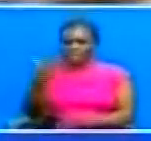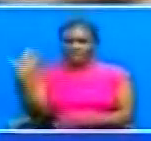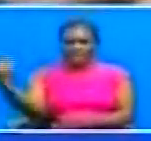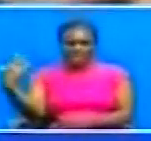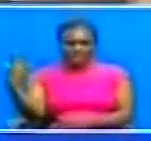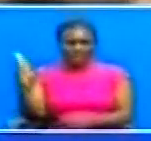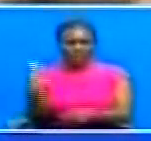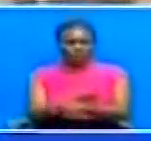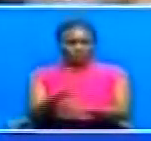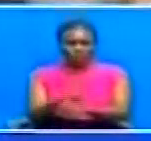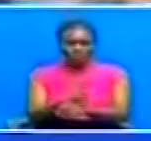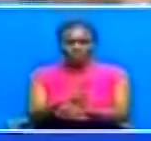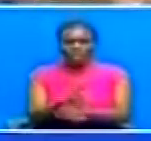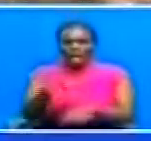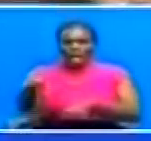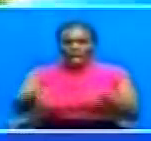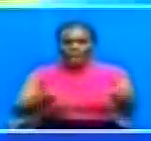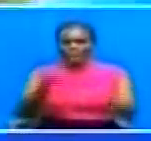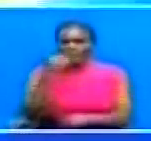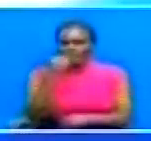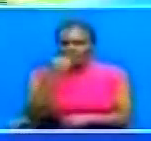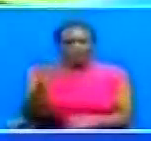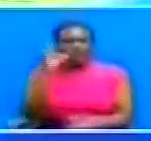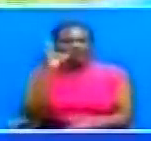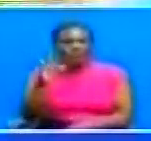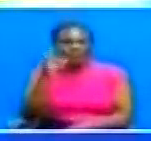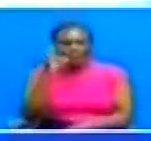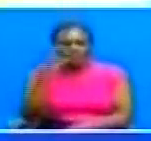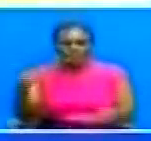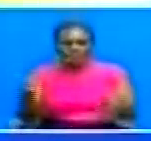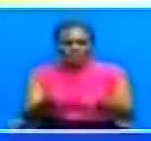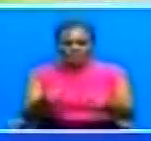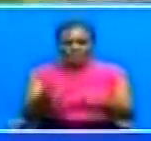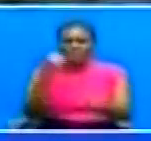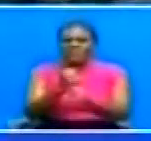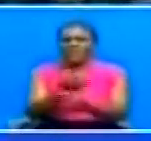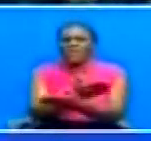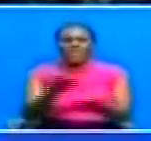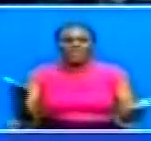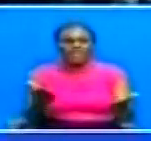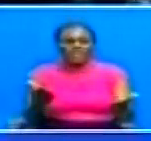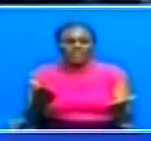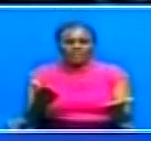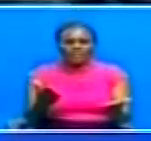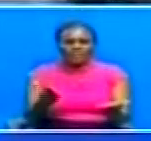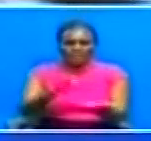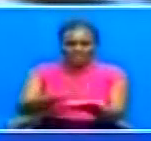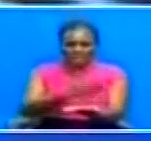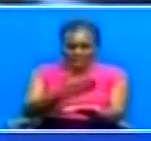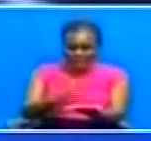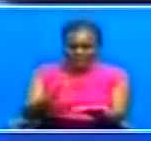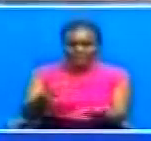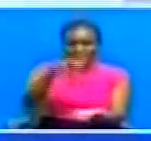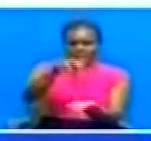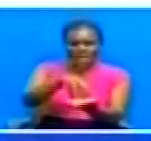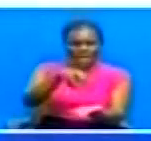used by other farmers as animal feed, while the fruit can be used to make anything. From jam, jelly, fruit sauce, cake, and